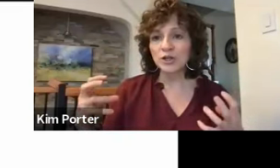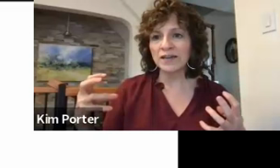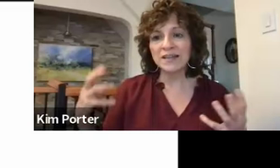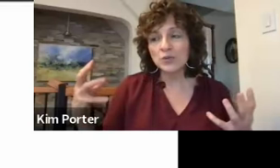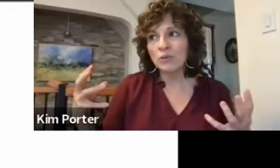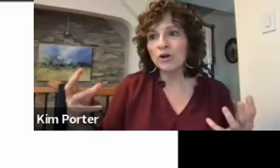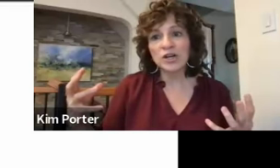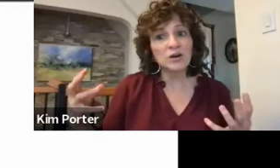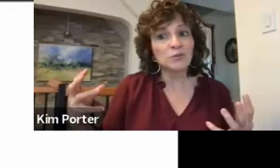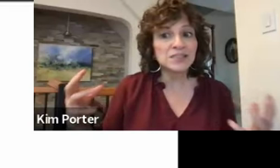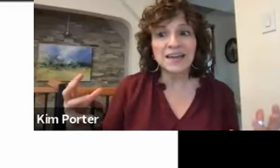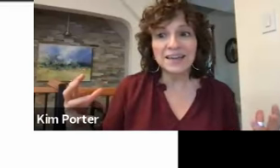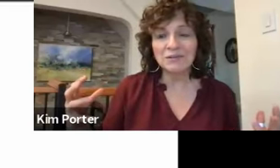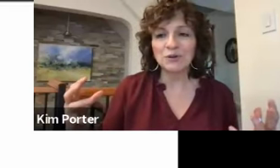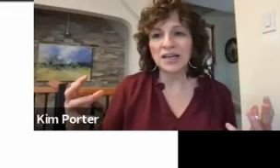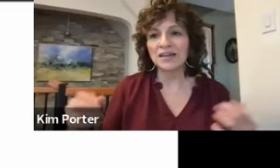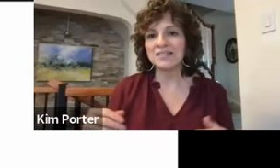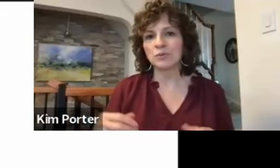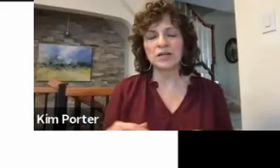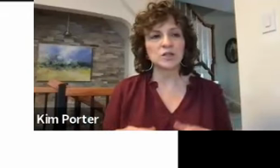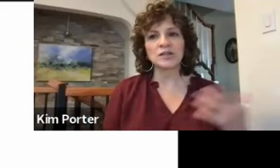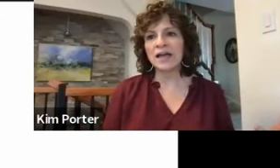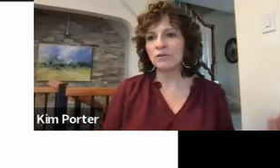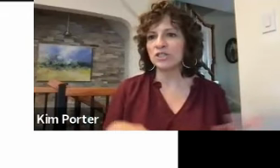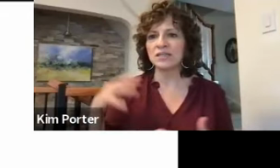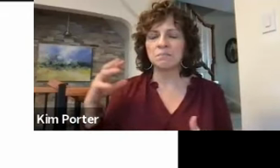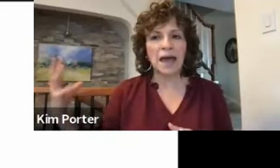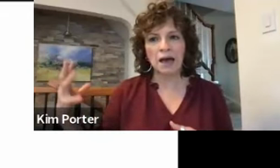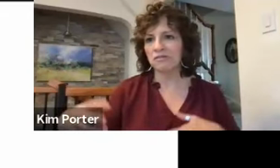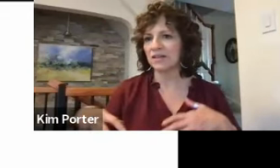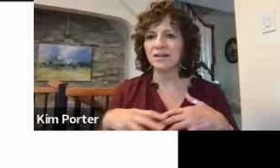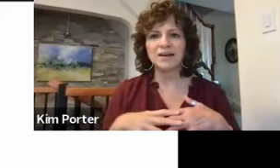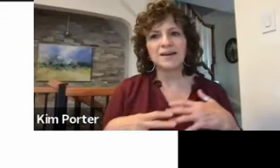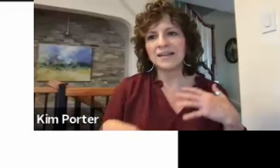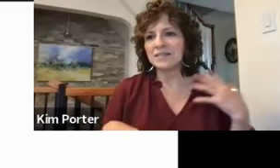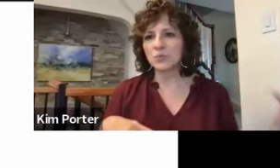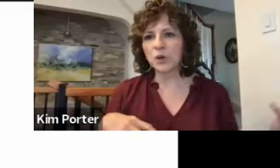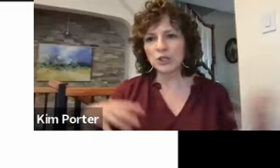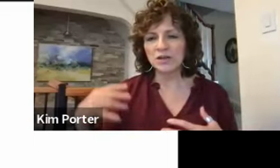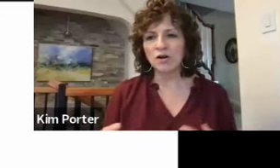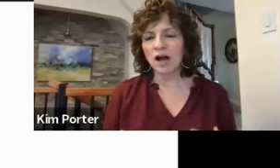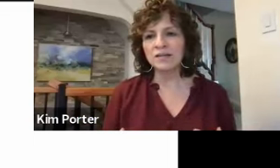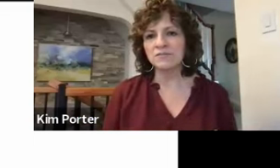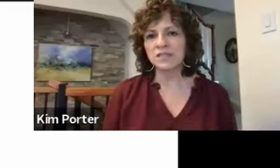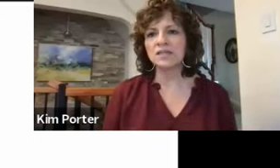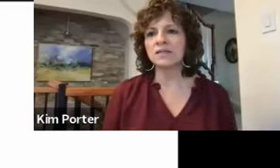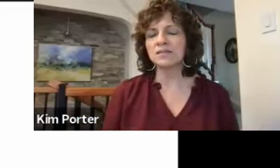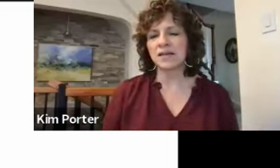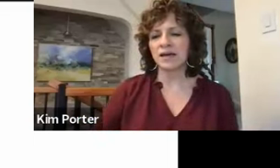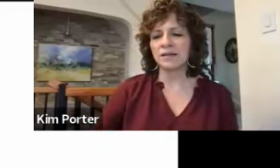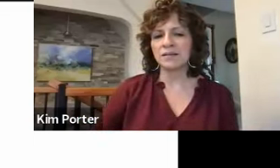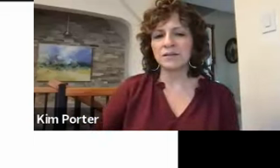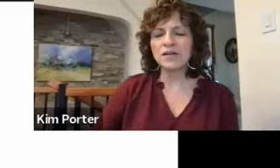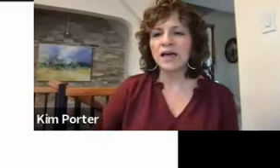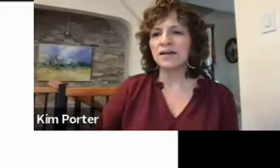for learning. That's why we're good at risk-taking when we're kids. We can learn languages and math and sports and all kinds of